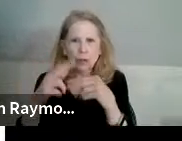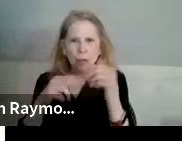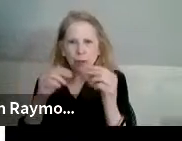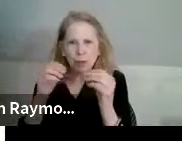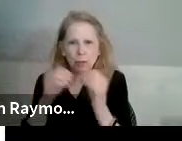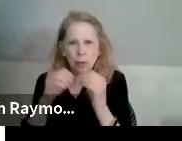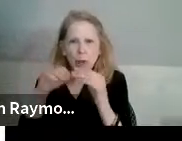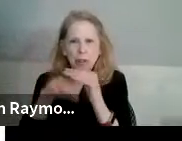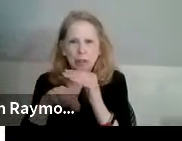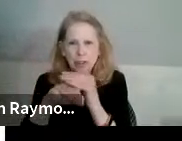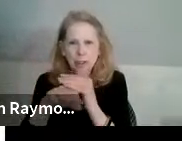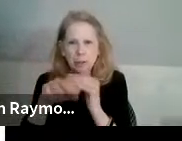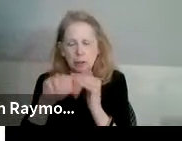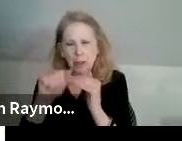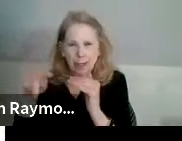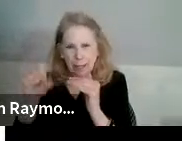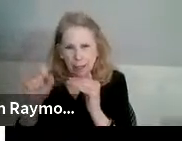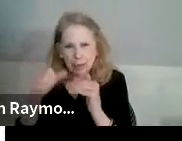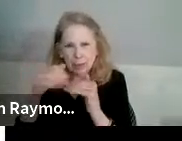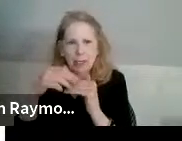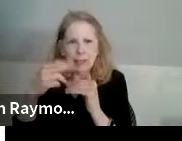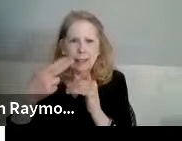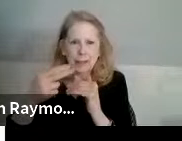Accessible Apps at